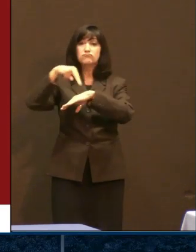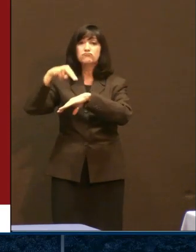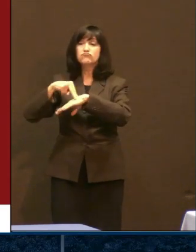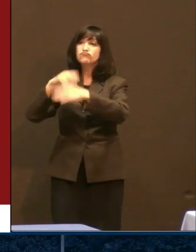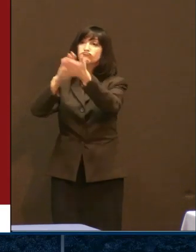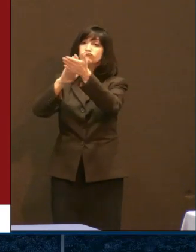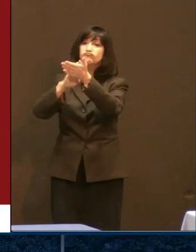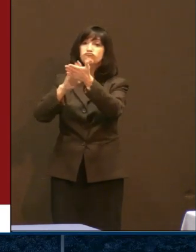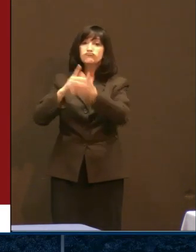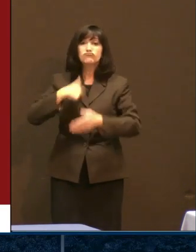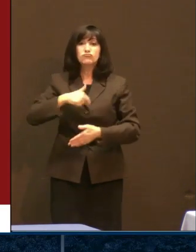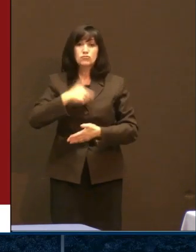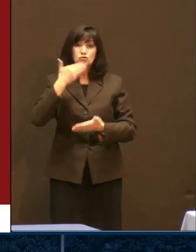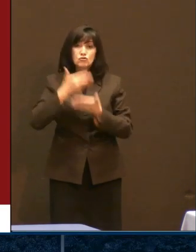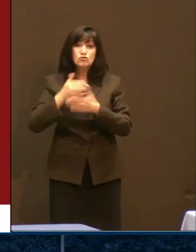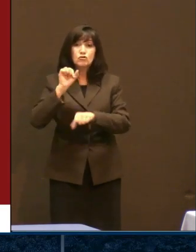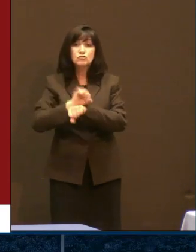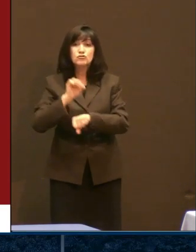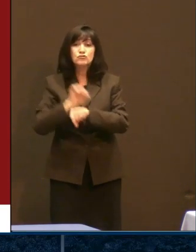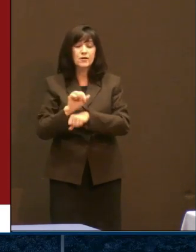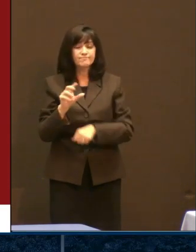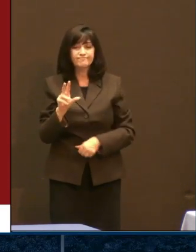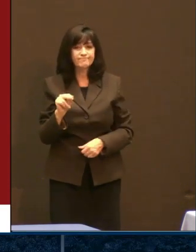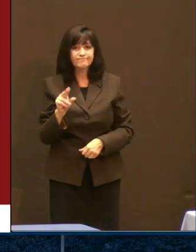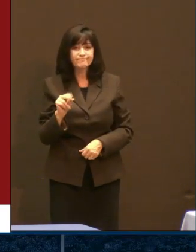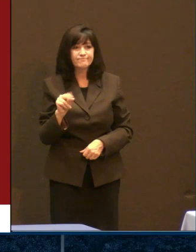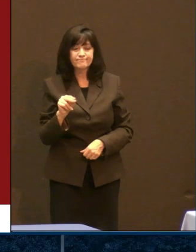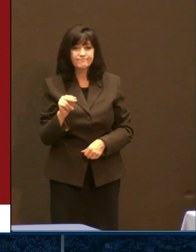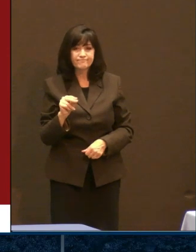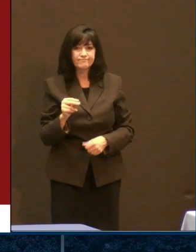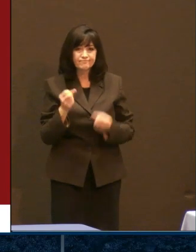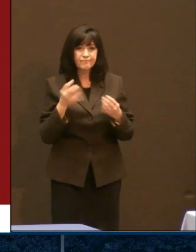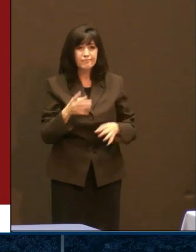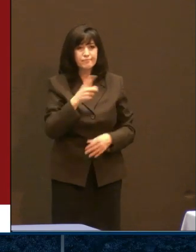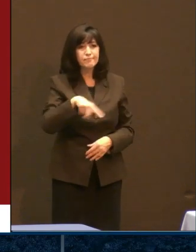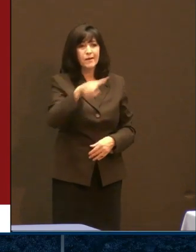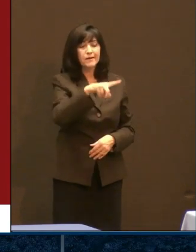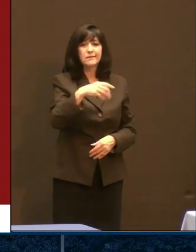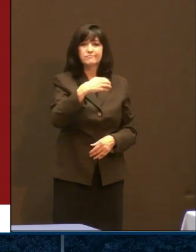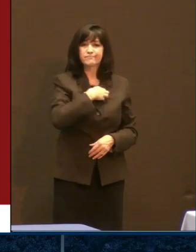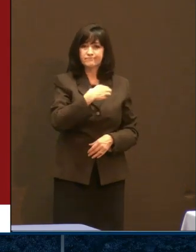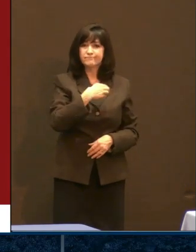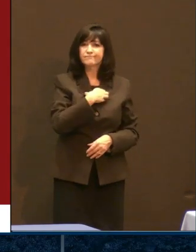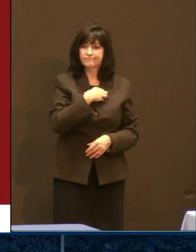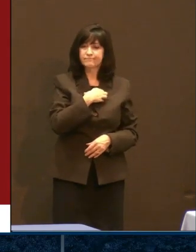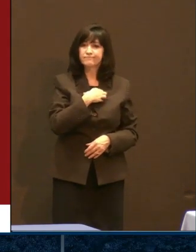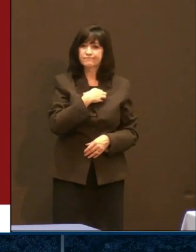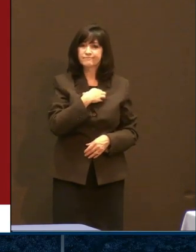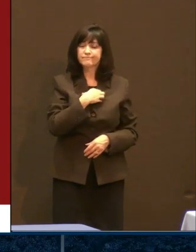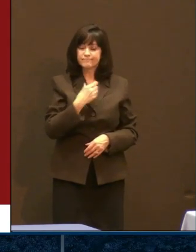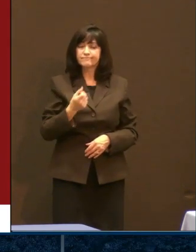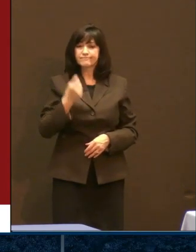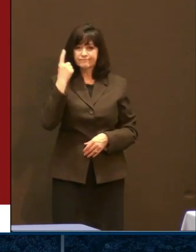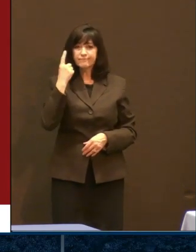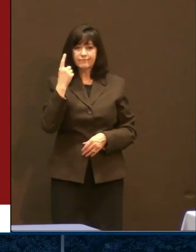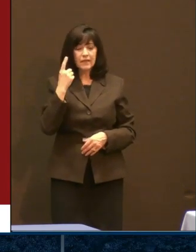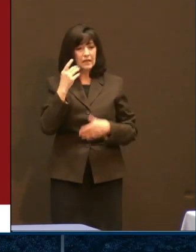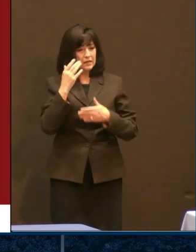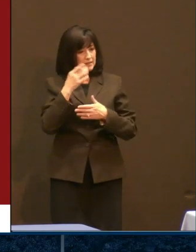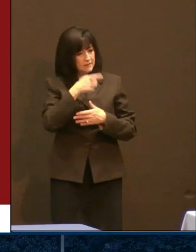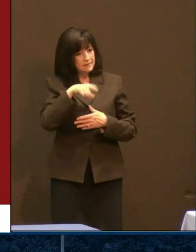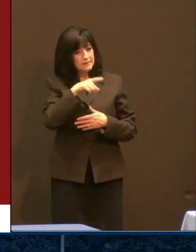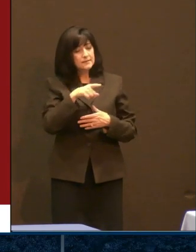and their eagerness to get back to work. And that's what I heard on the Zoom town hall meetings, particularly with small business. It was very